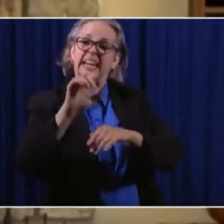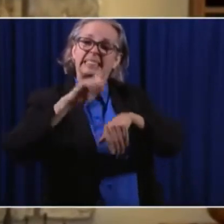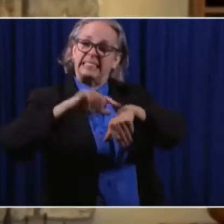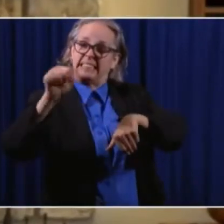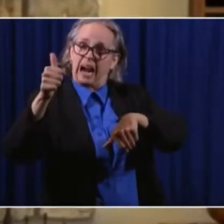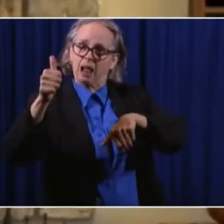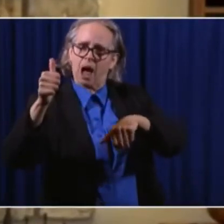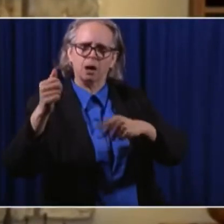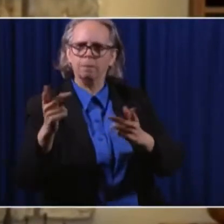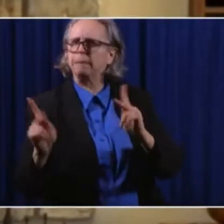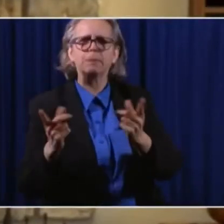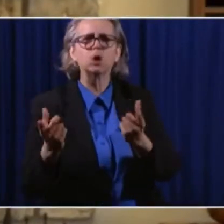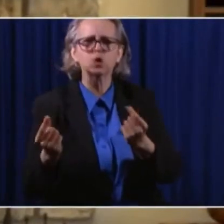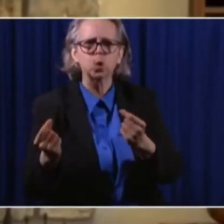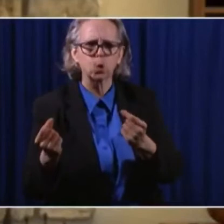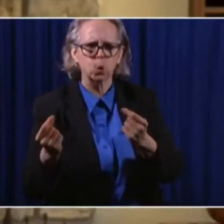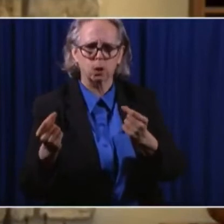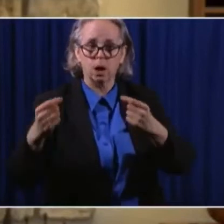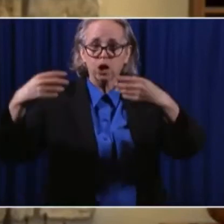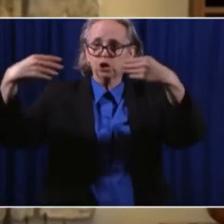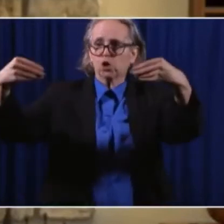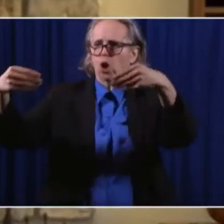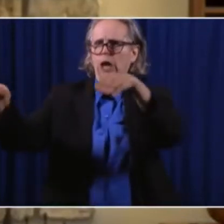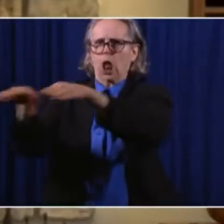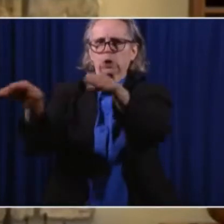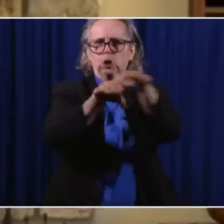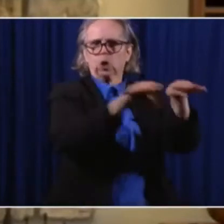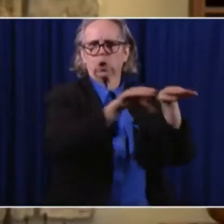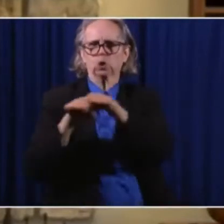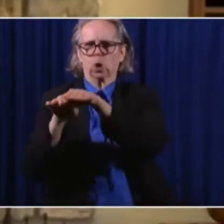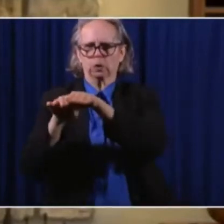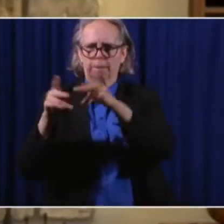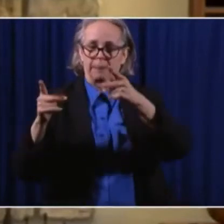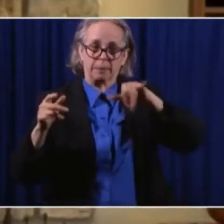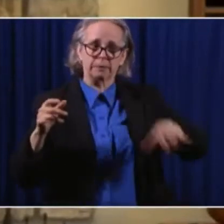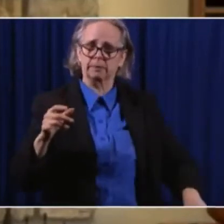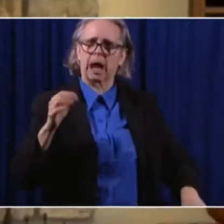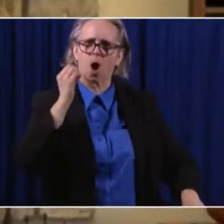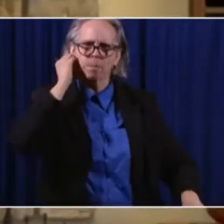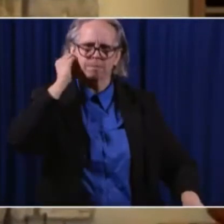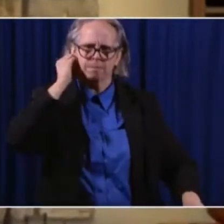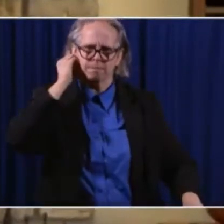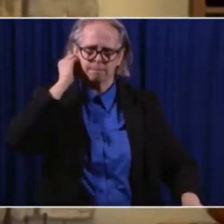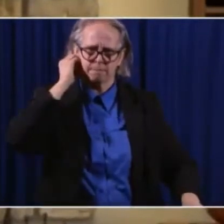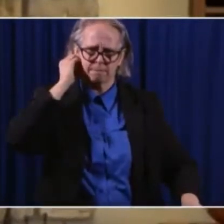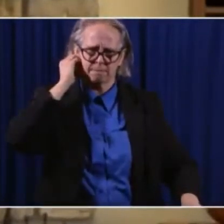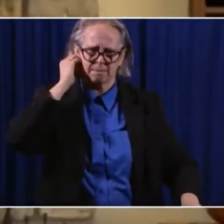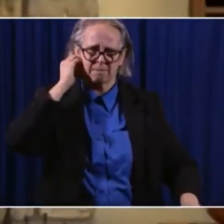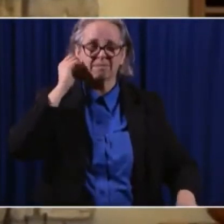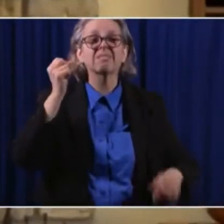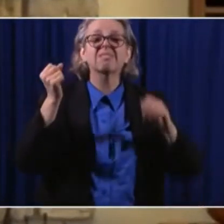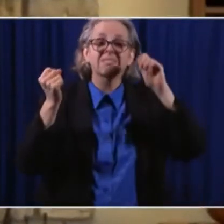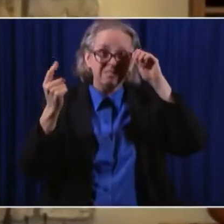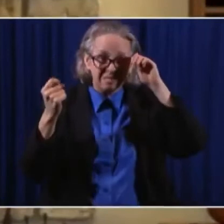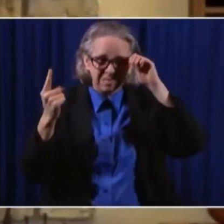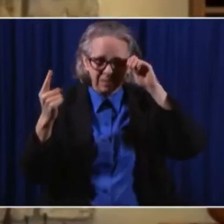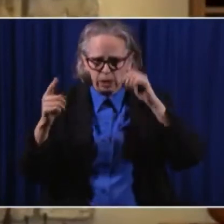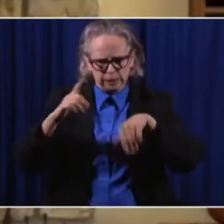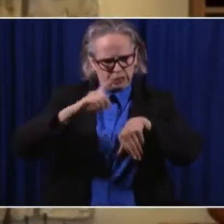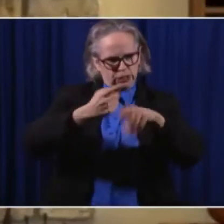and people should be home. That will run until 5 a.m. I know a lot of people like to get up and exercise and do things. That's